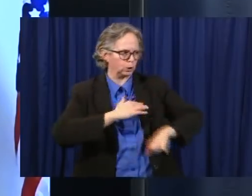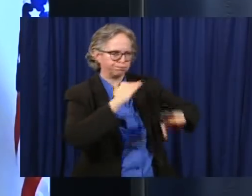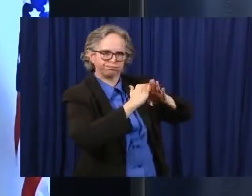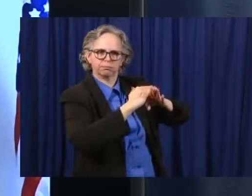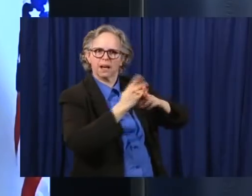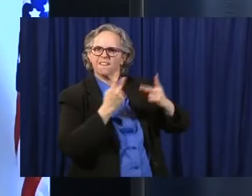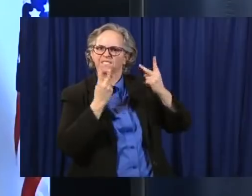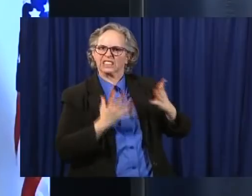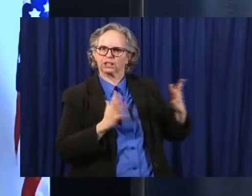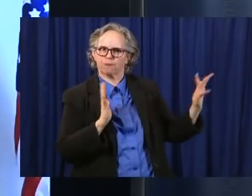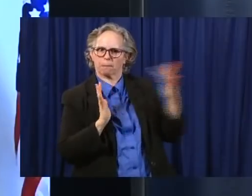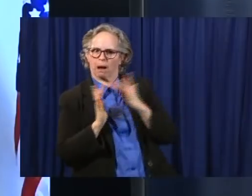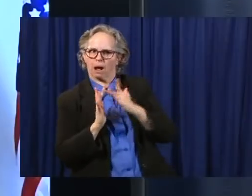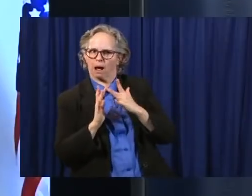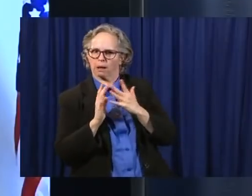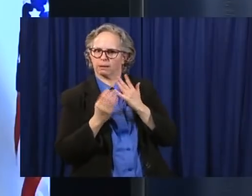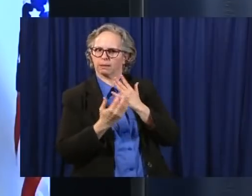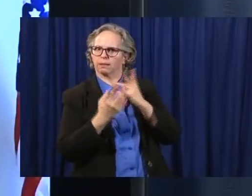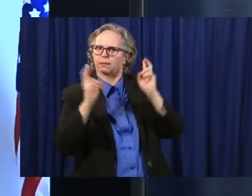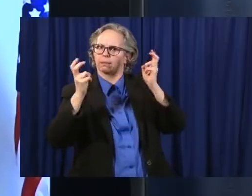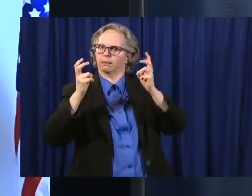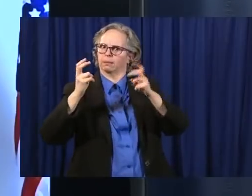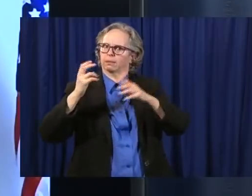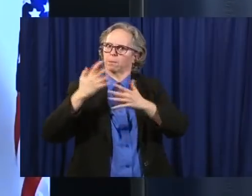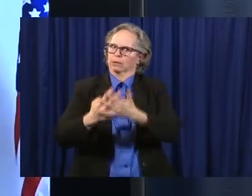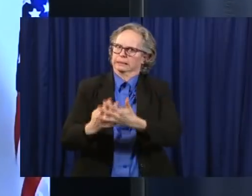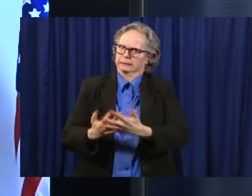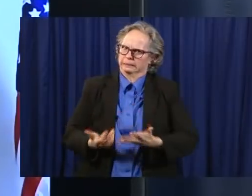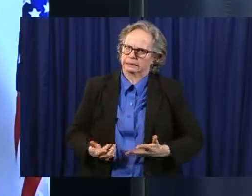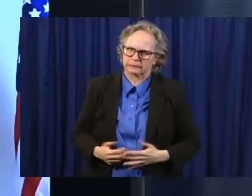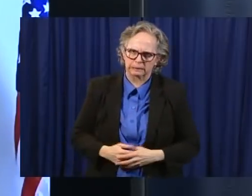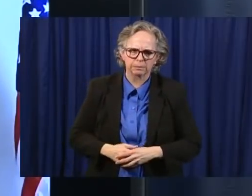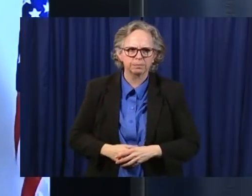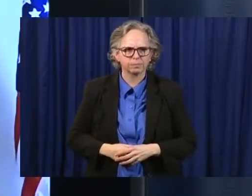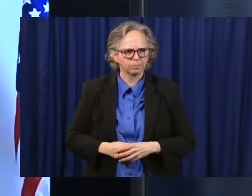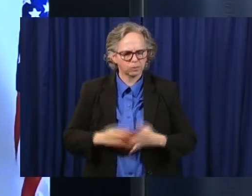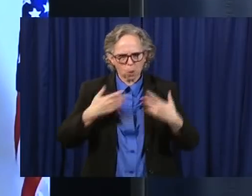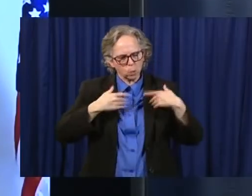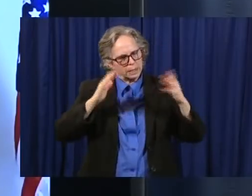would have very little success with stopping it. So a lot of our plans were around